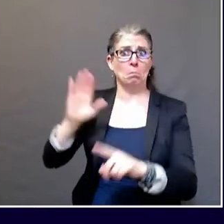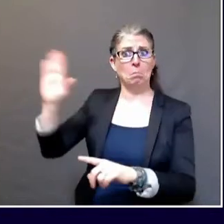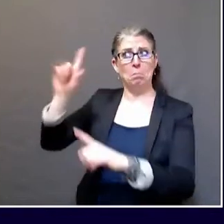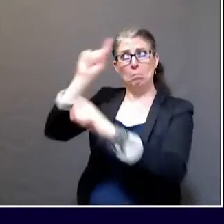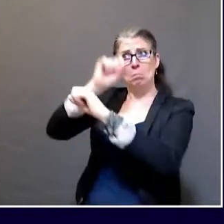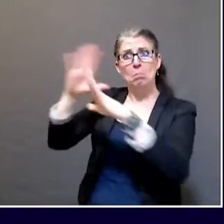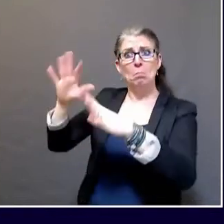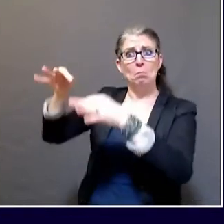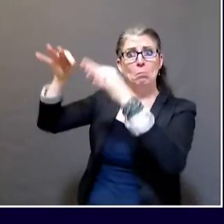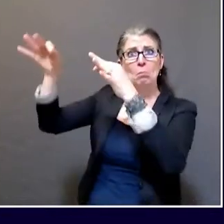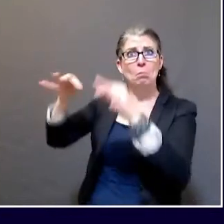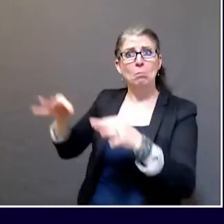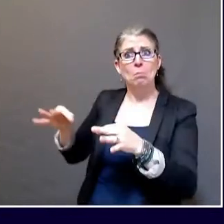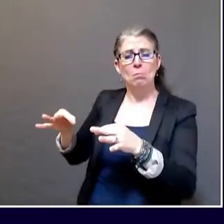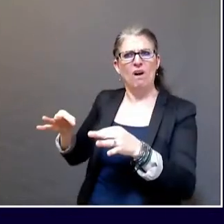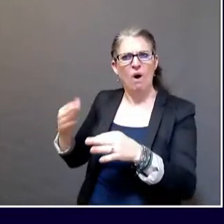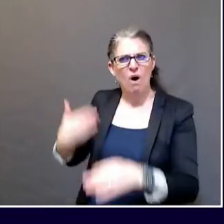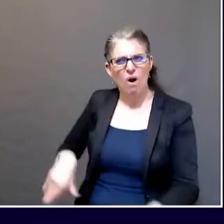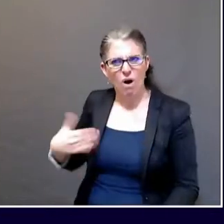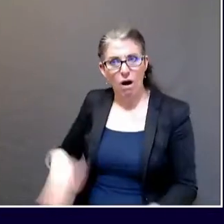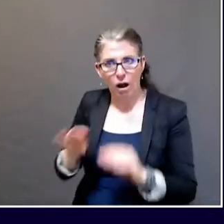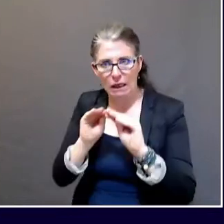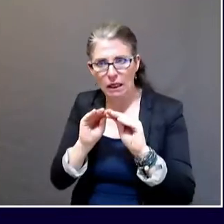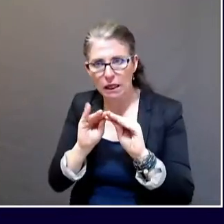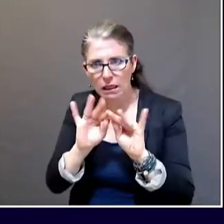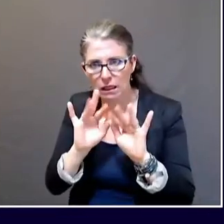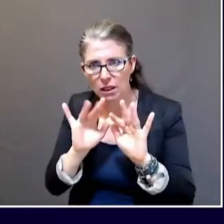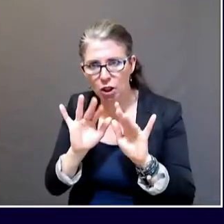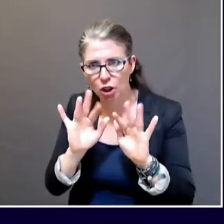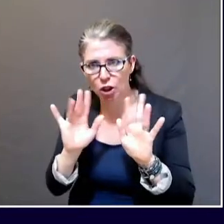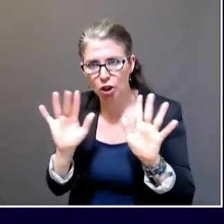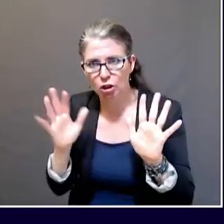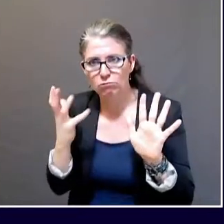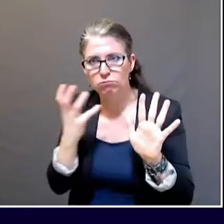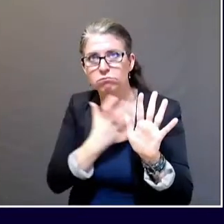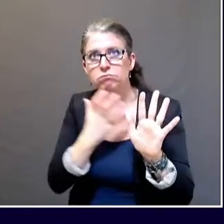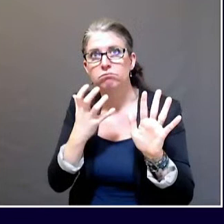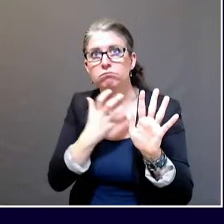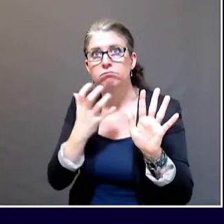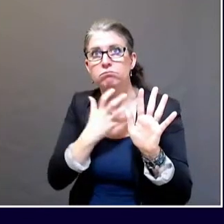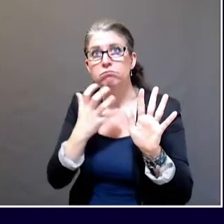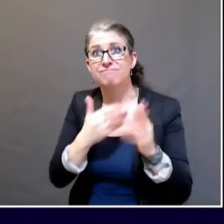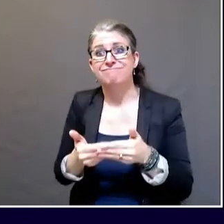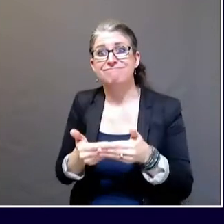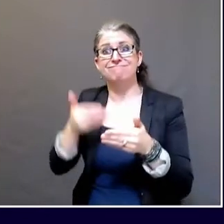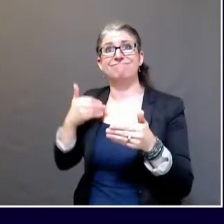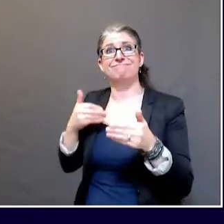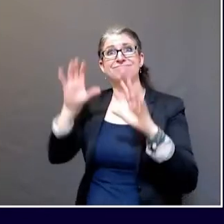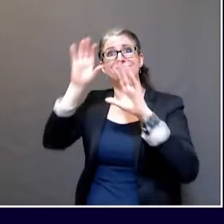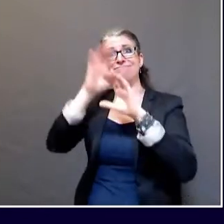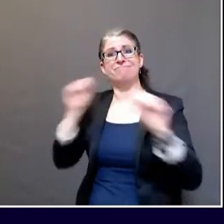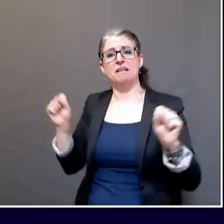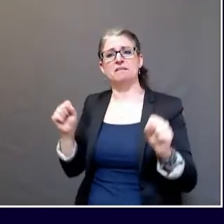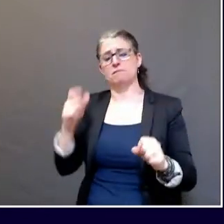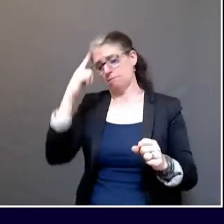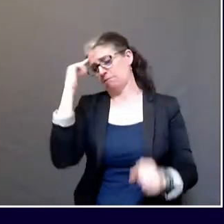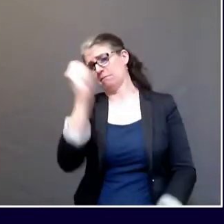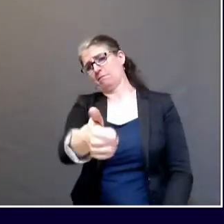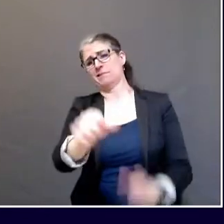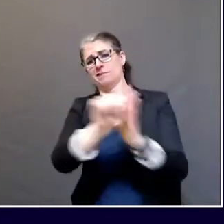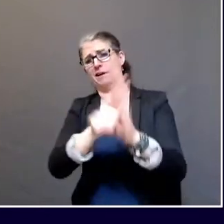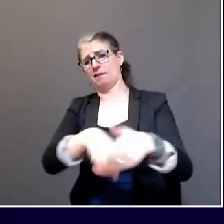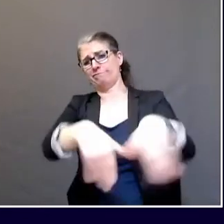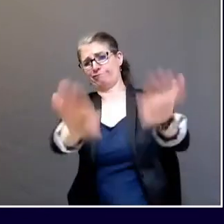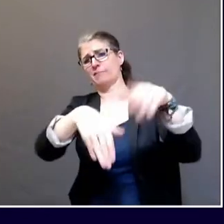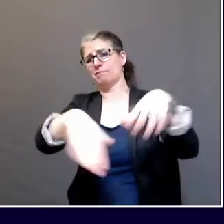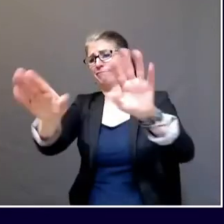As a reminder, the previous administration had told all states to come up with their own plans, gave them a template, and